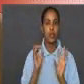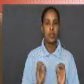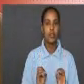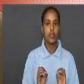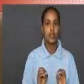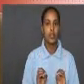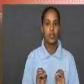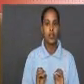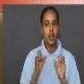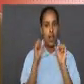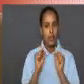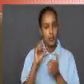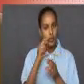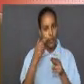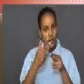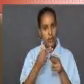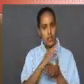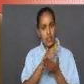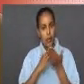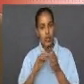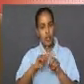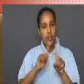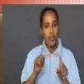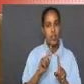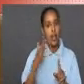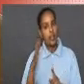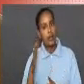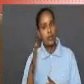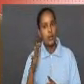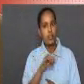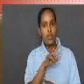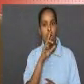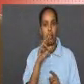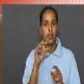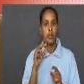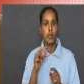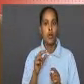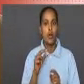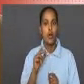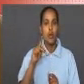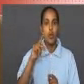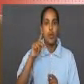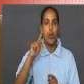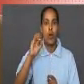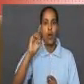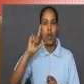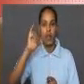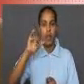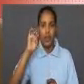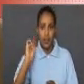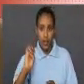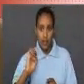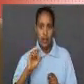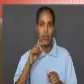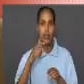Students, can you name some of the different items that are made of polyethylene? Take